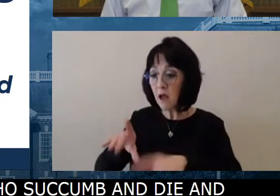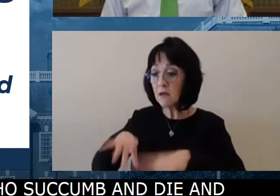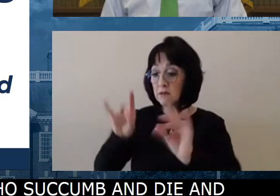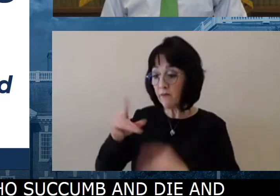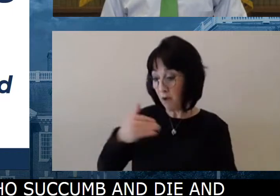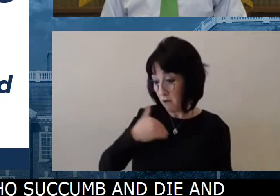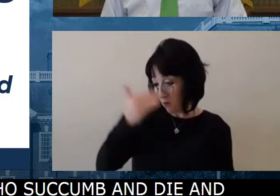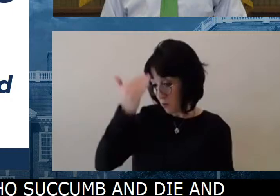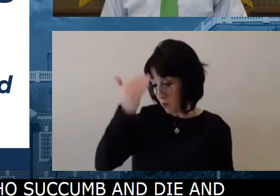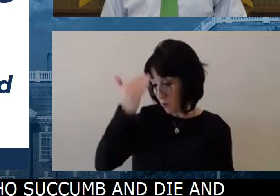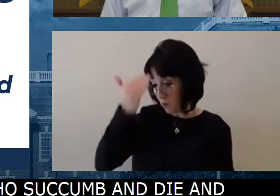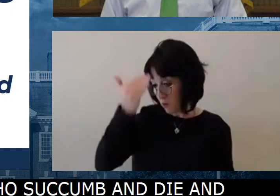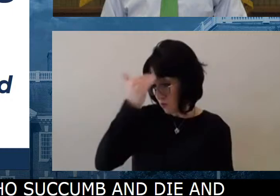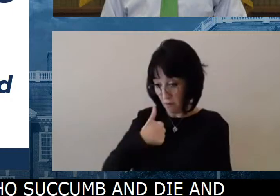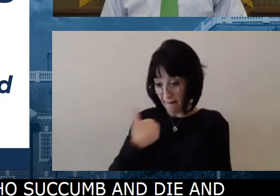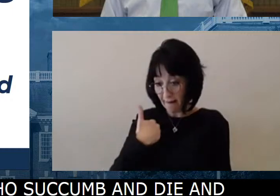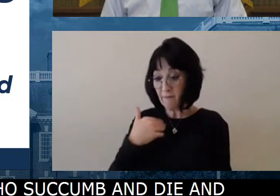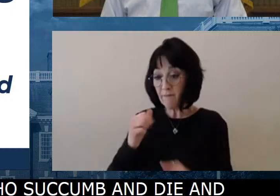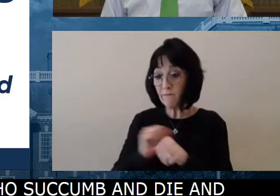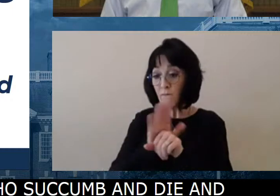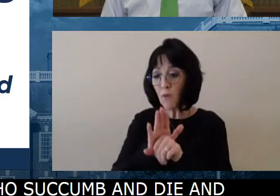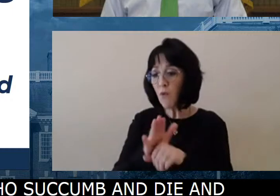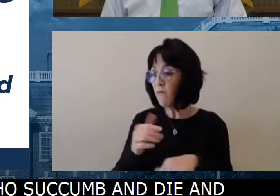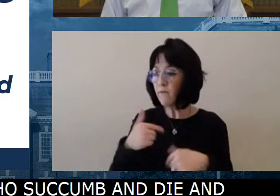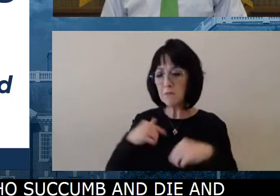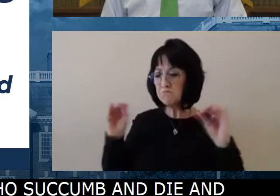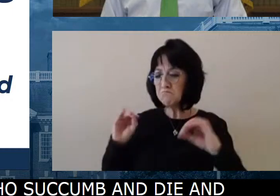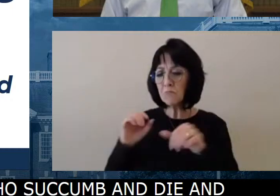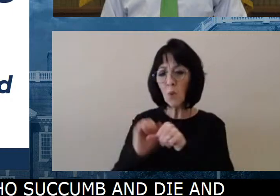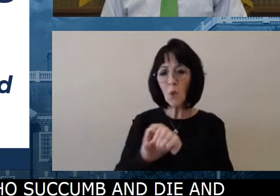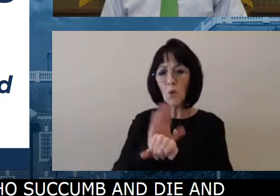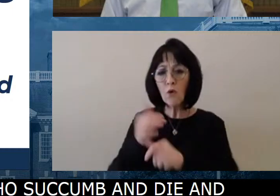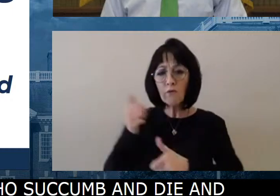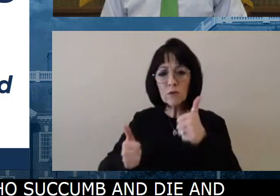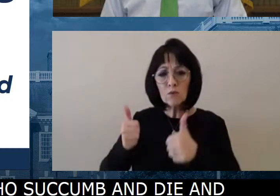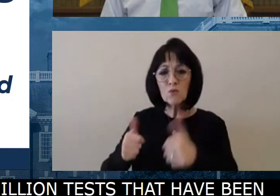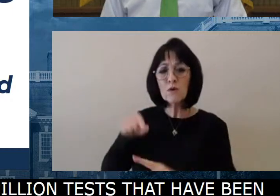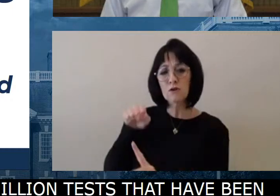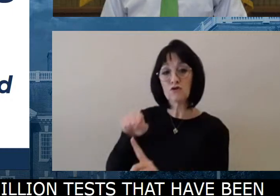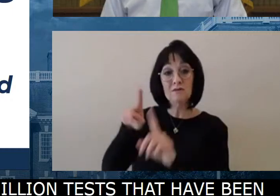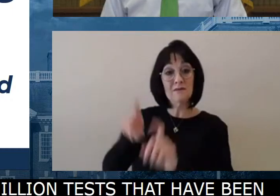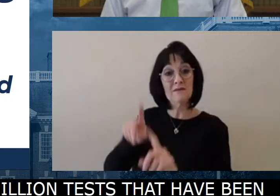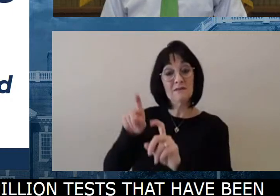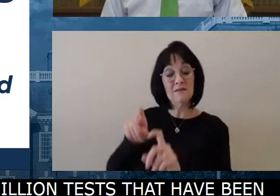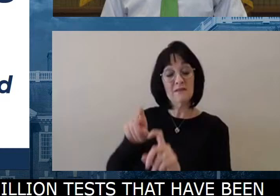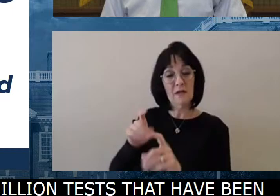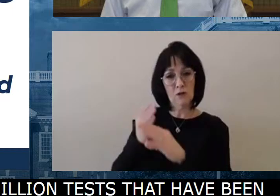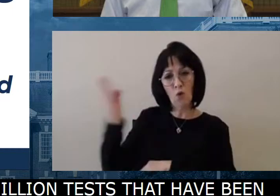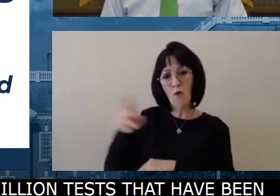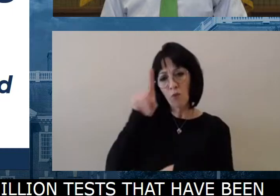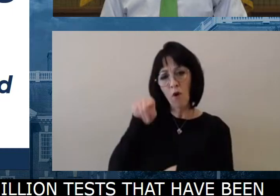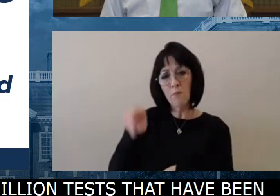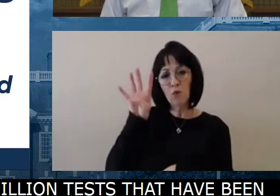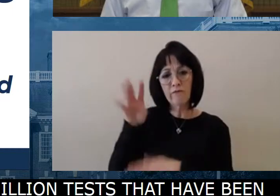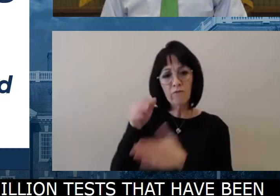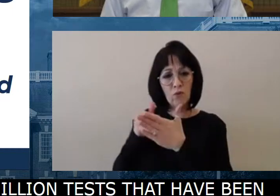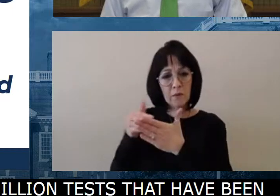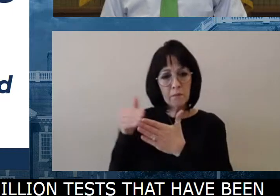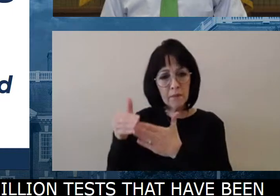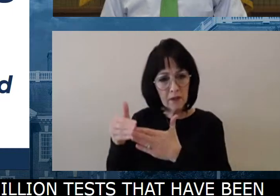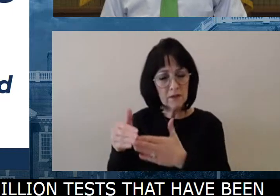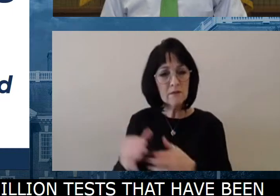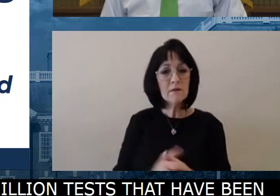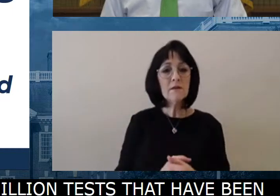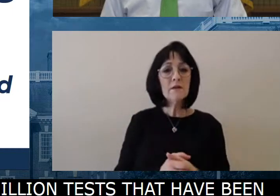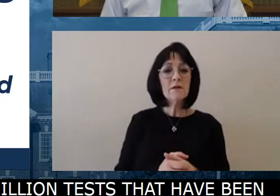our partners with Curative, with the Army and Air National Guard, with the public health teams, with